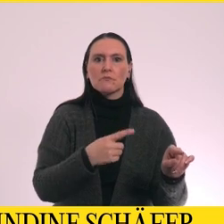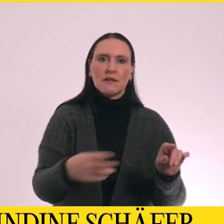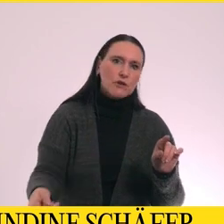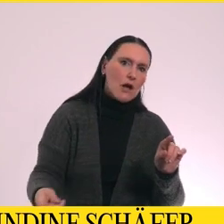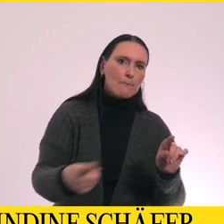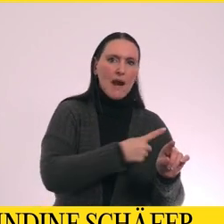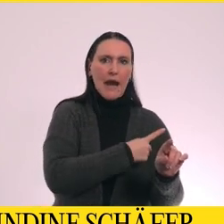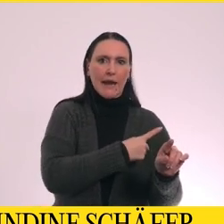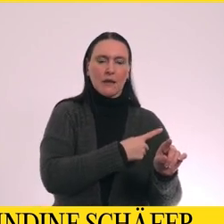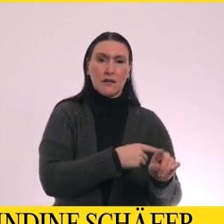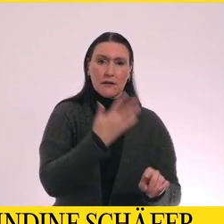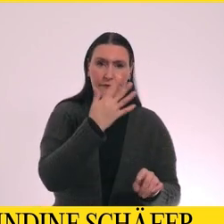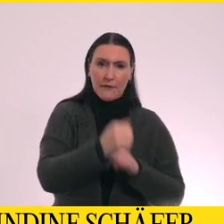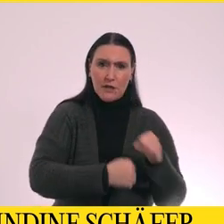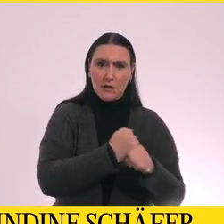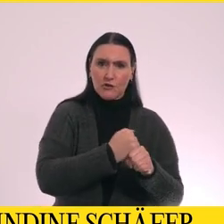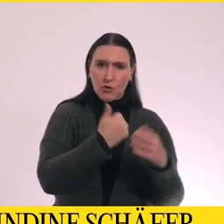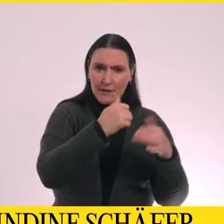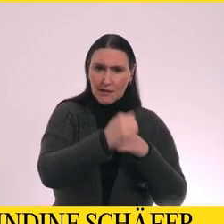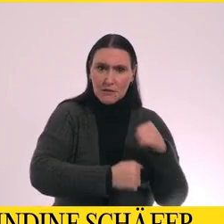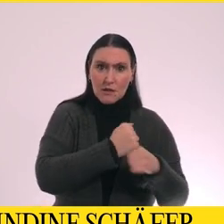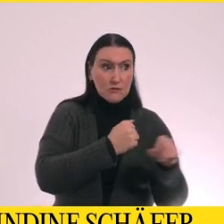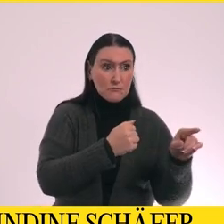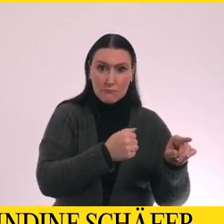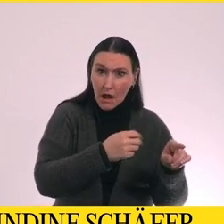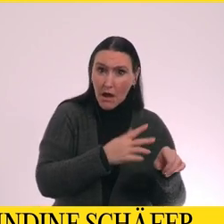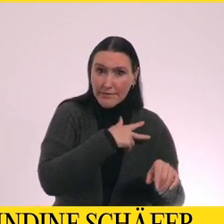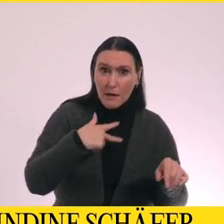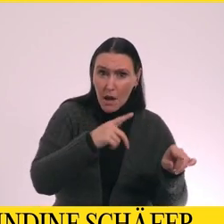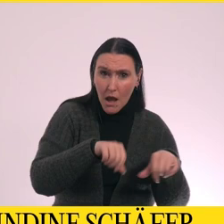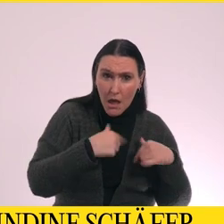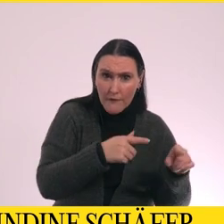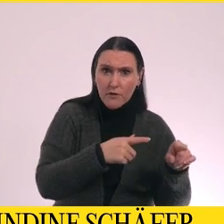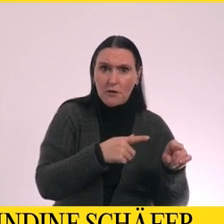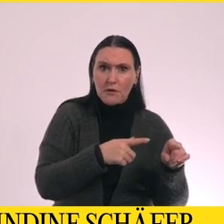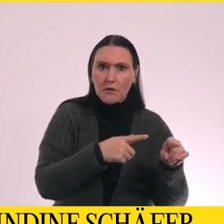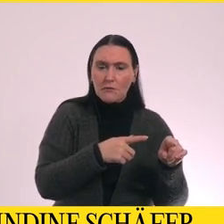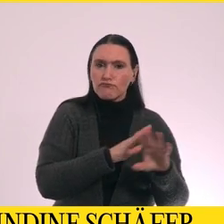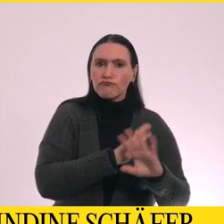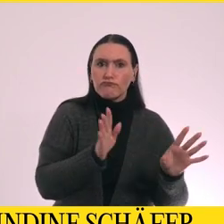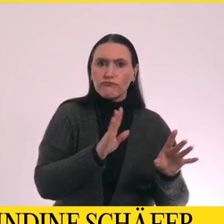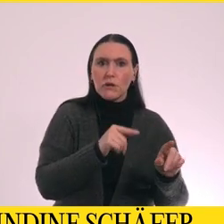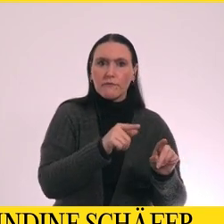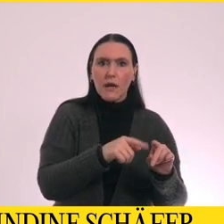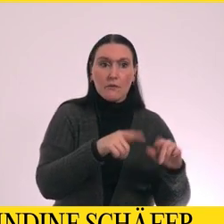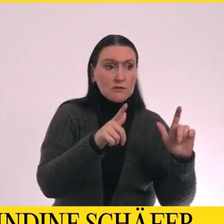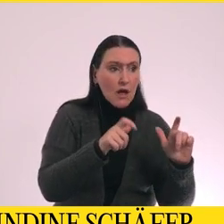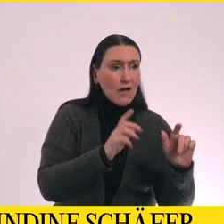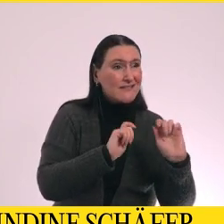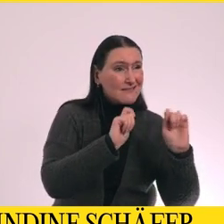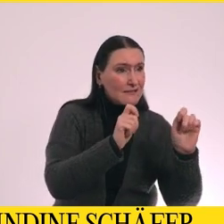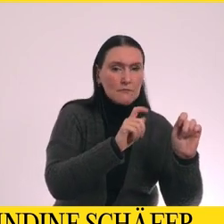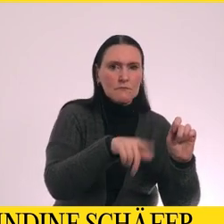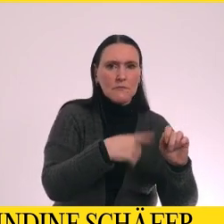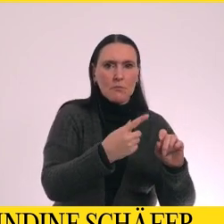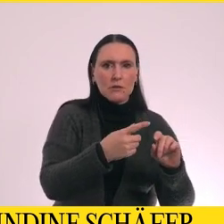like 7 or 8 years that this person has lived in Denmark, they just vanish. And then this person has to start from the very beginning, like